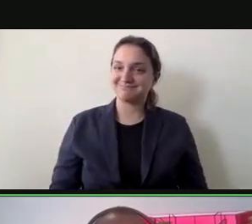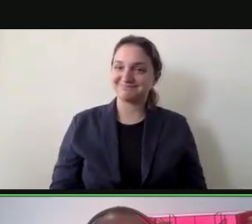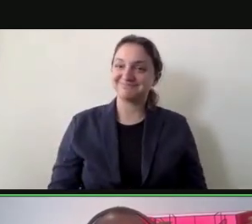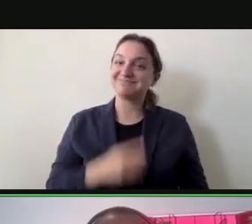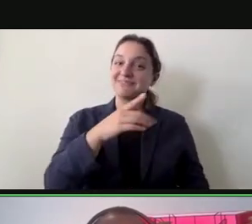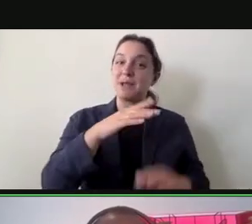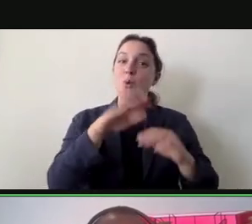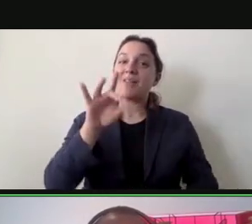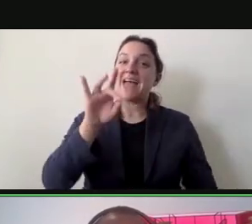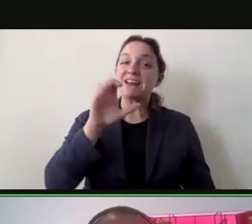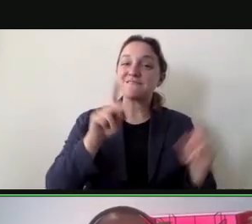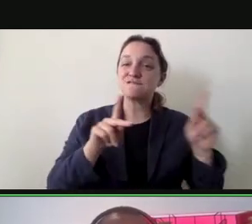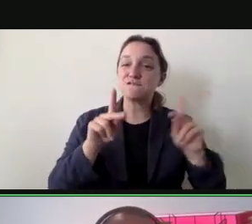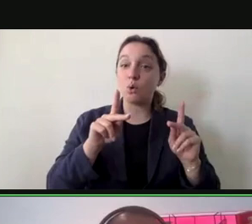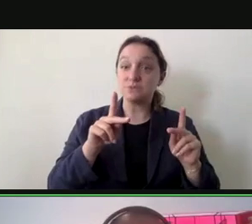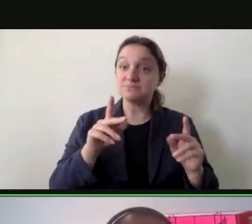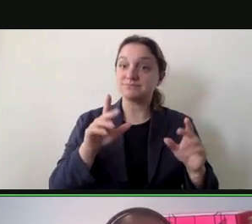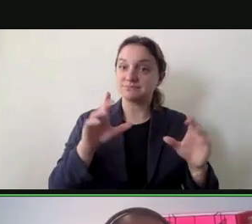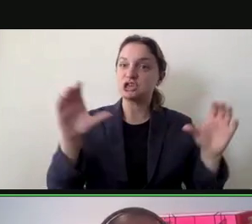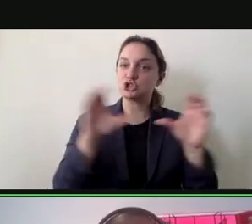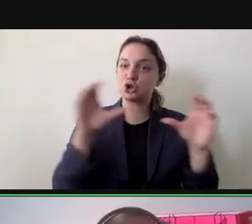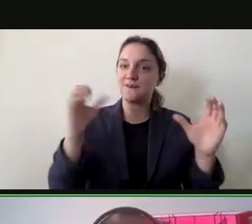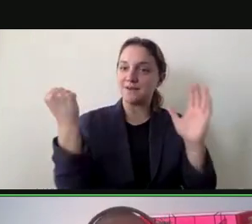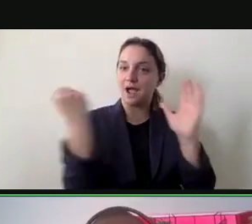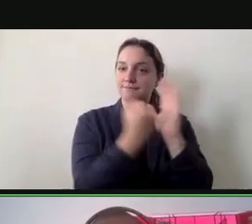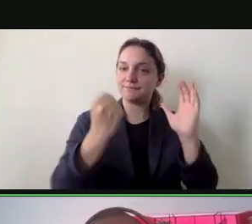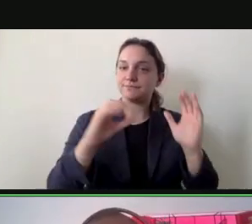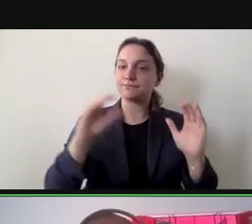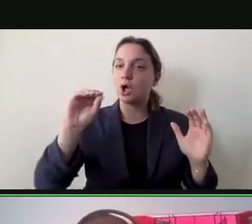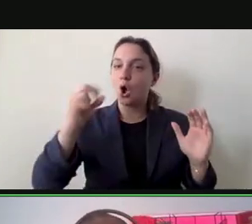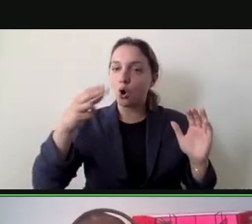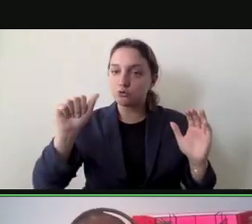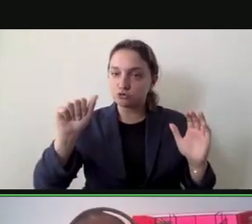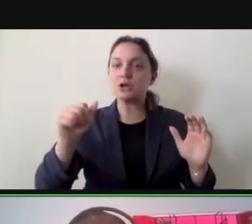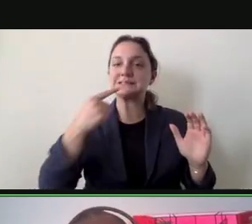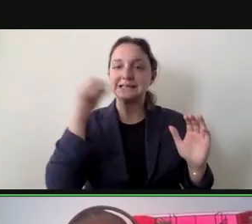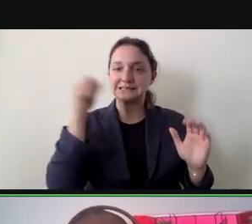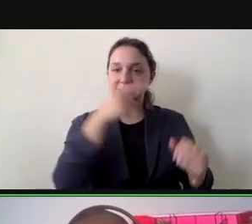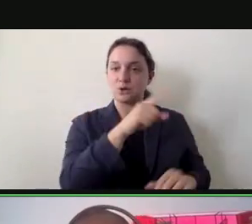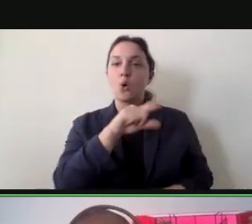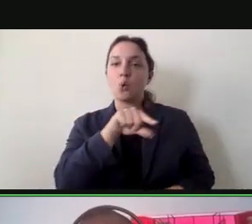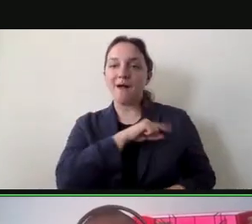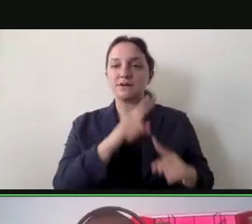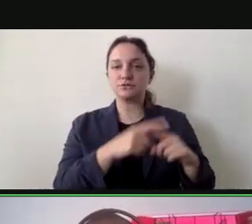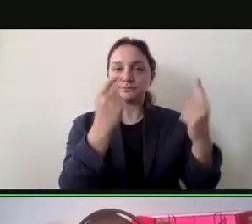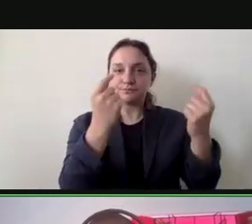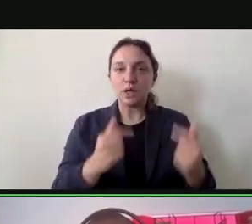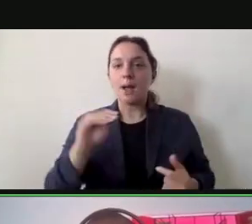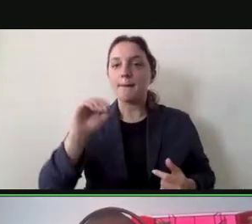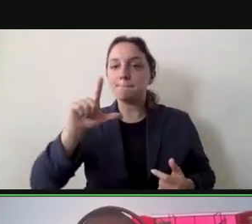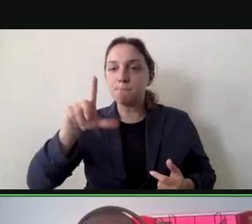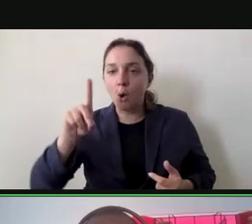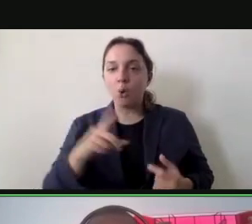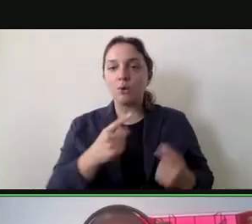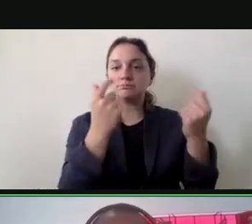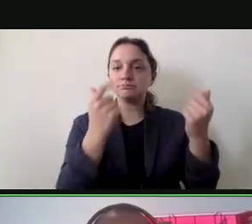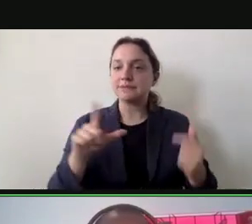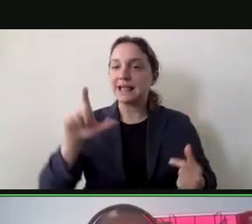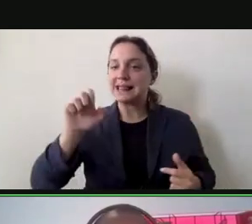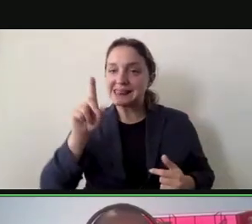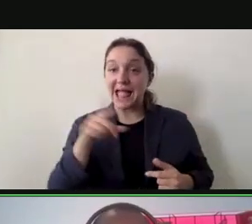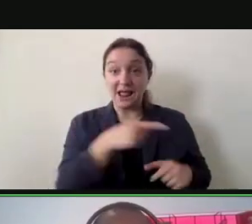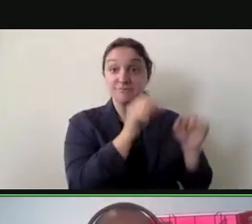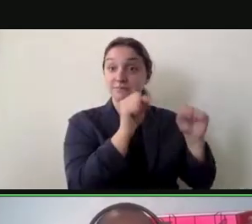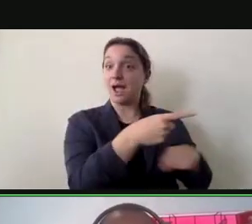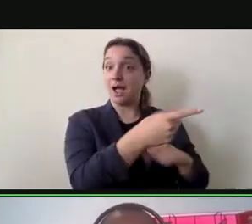by OSHA to remove hazardous lead and mold and asbestos from our nation's older buildings, particularly those in communities that